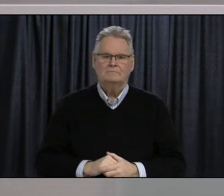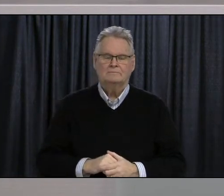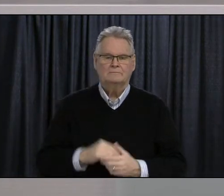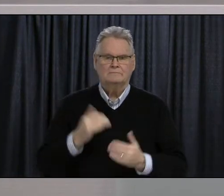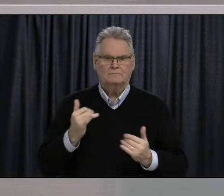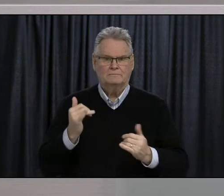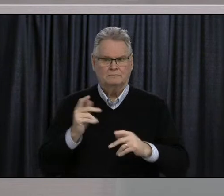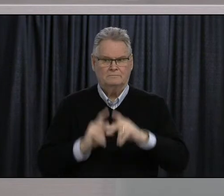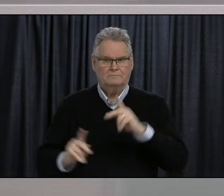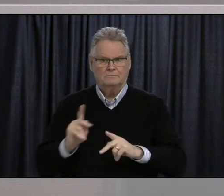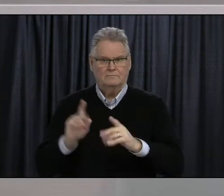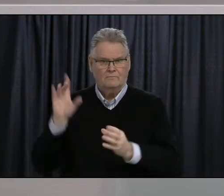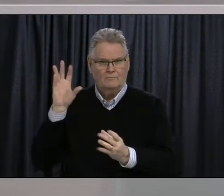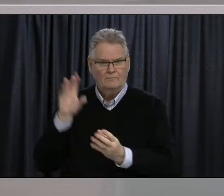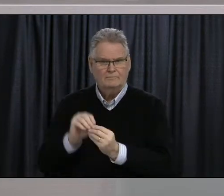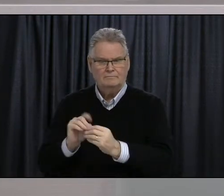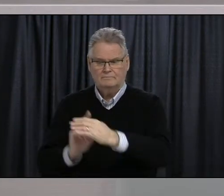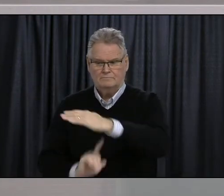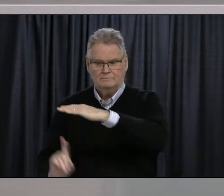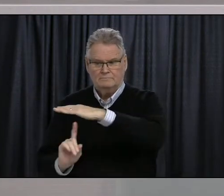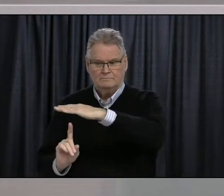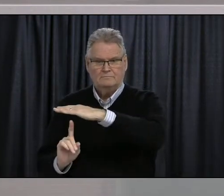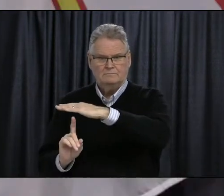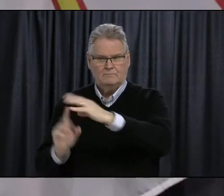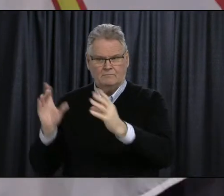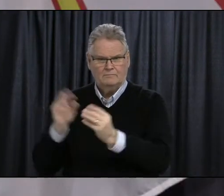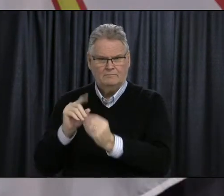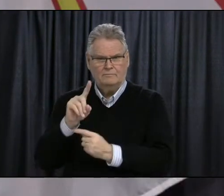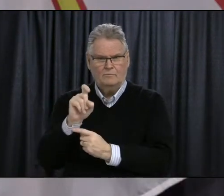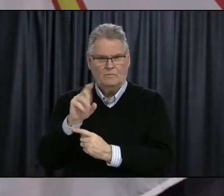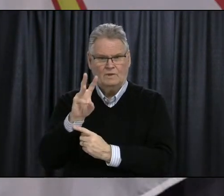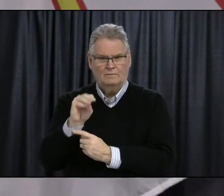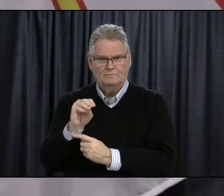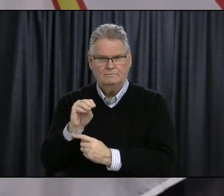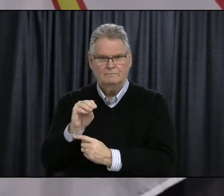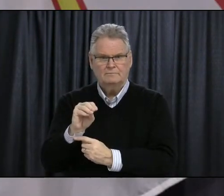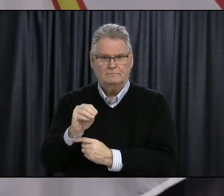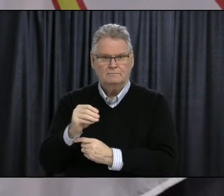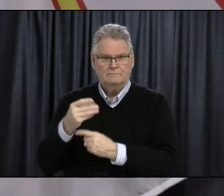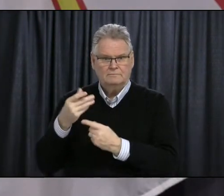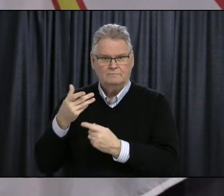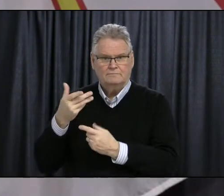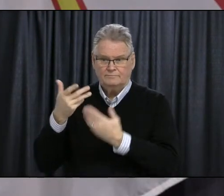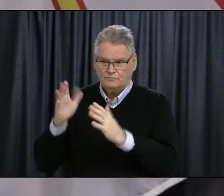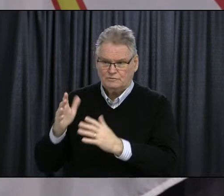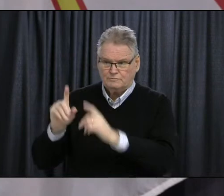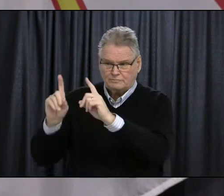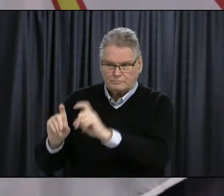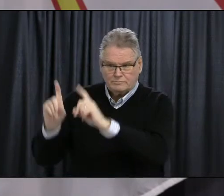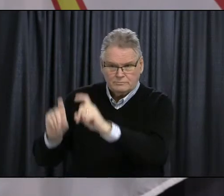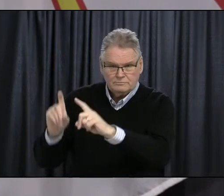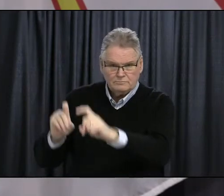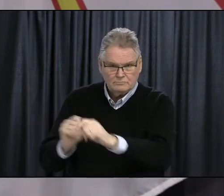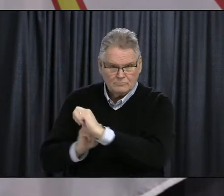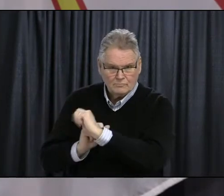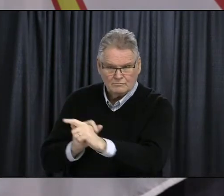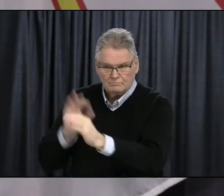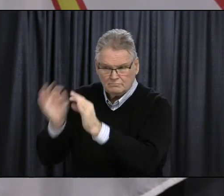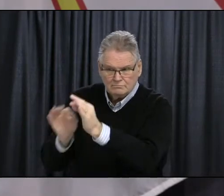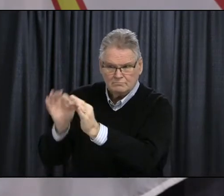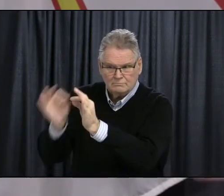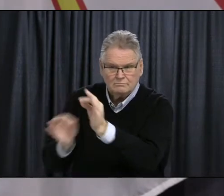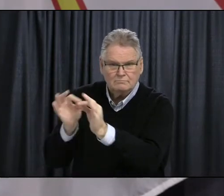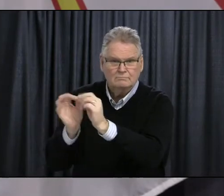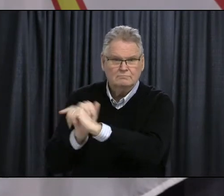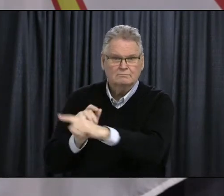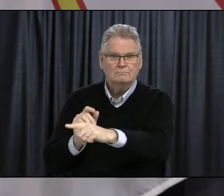well, or is it only once they become symptomatic? No, so everybody's being tested. So we're doing two things here. We're looking to make sure that we don't